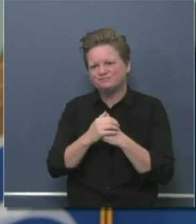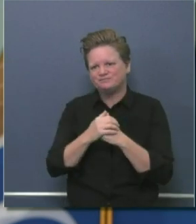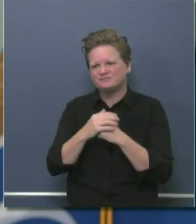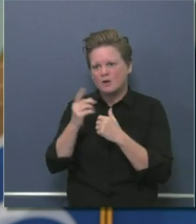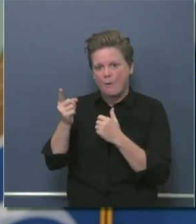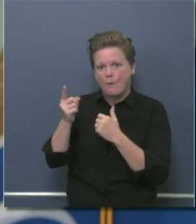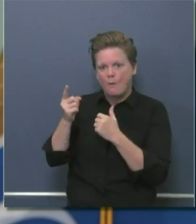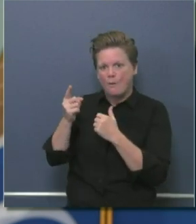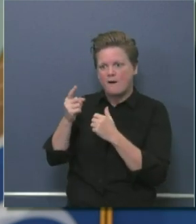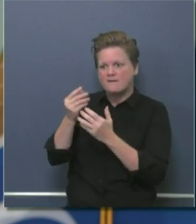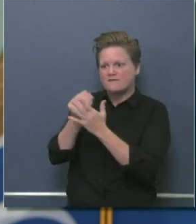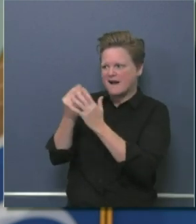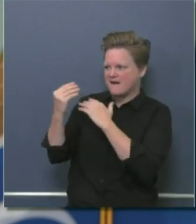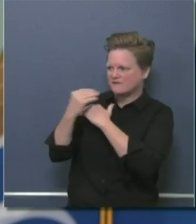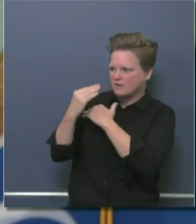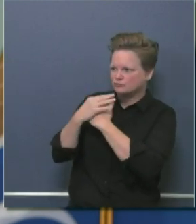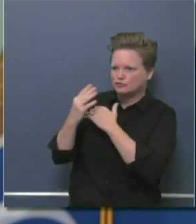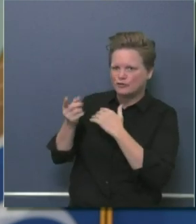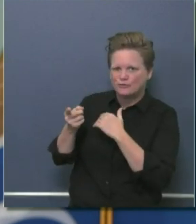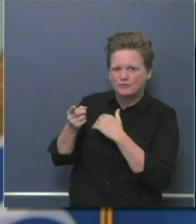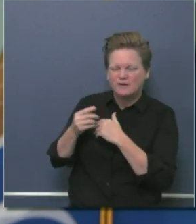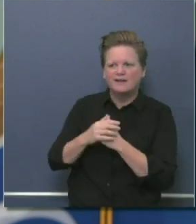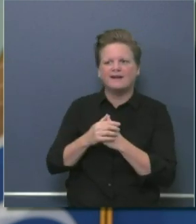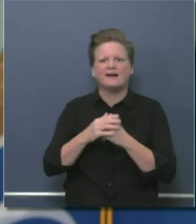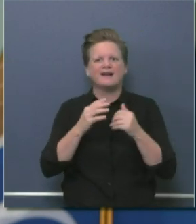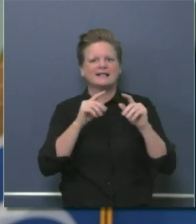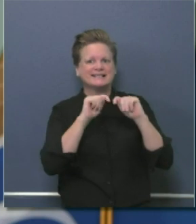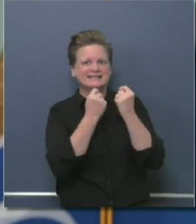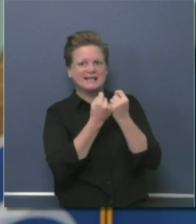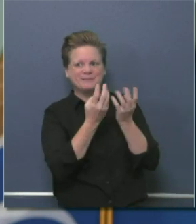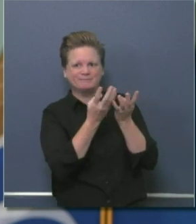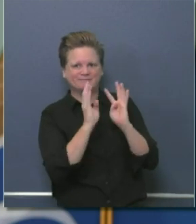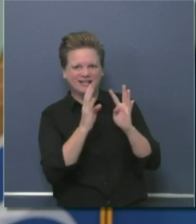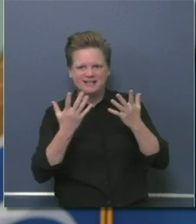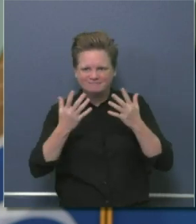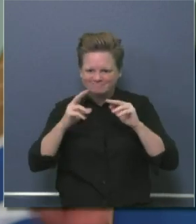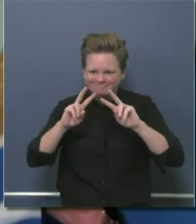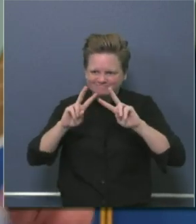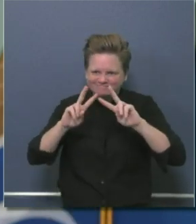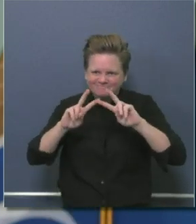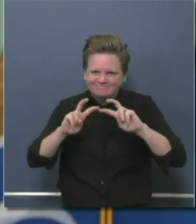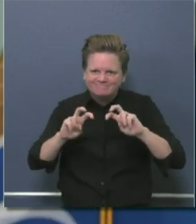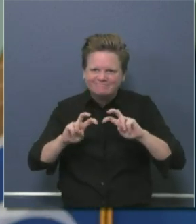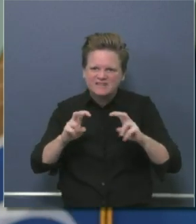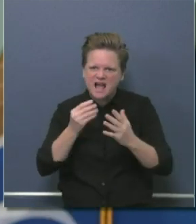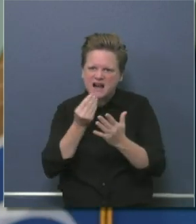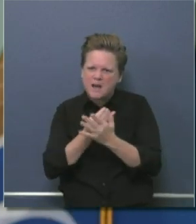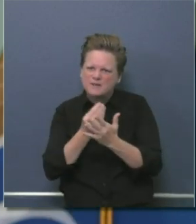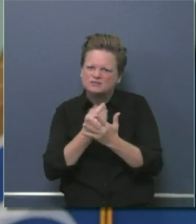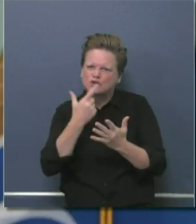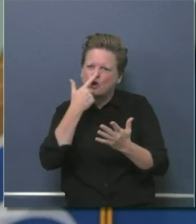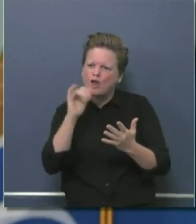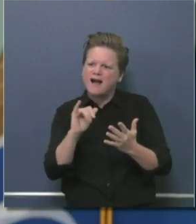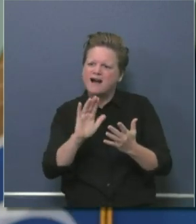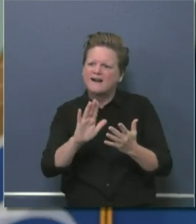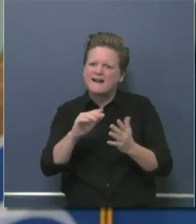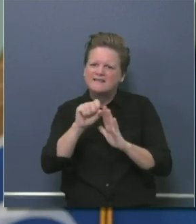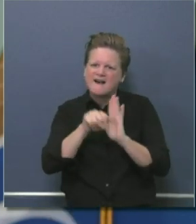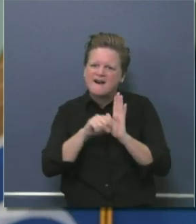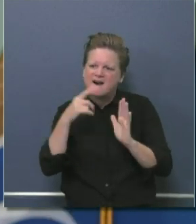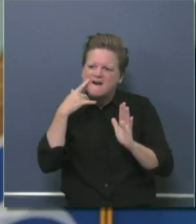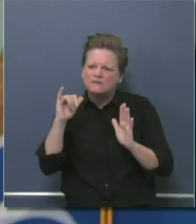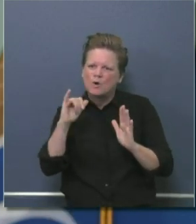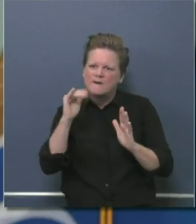my entire team, which I put up against any economic recovery experts and advisors, that this is a quick V, and we're going to come